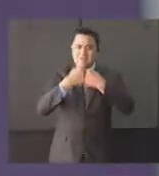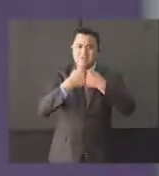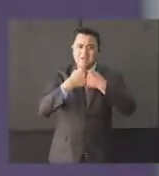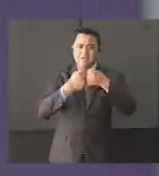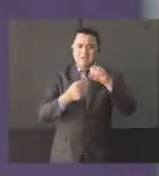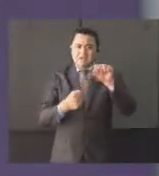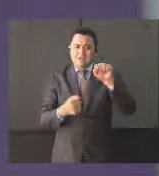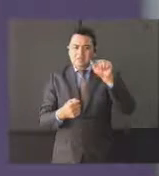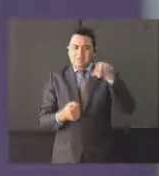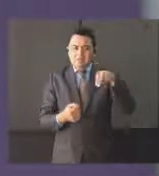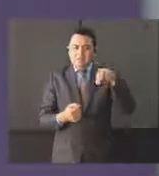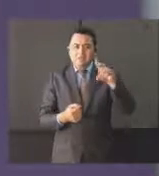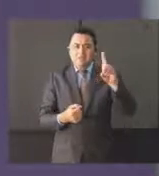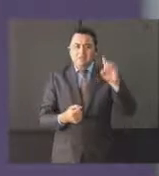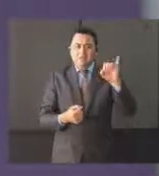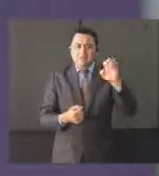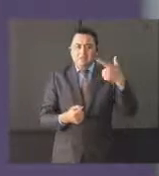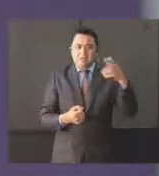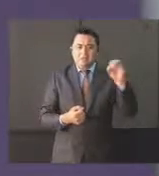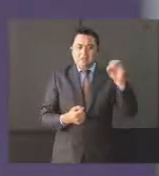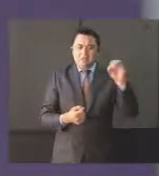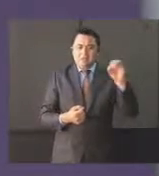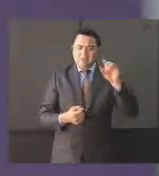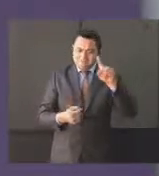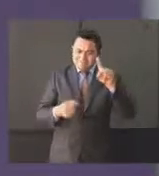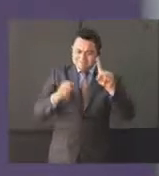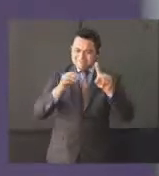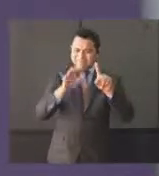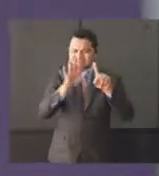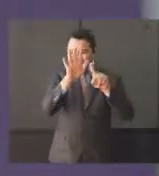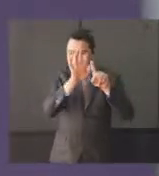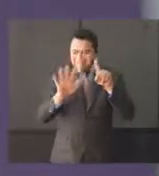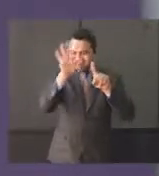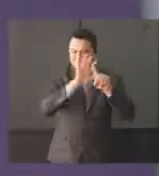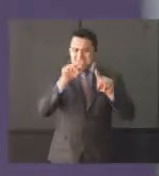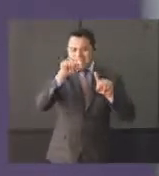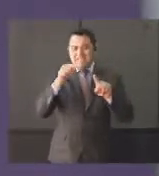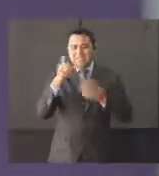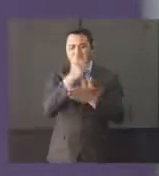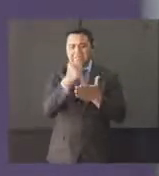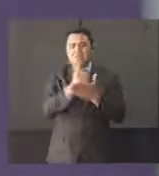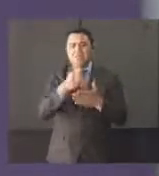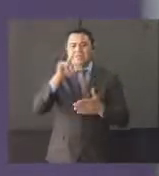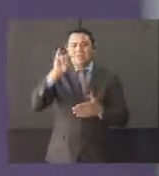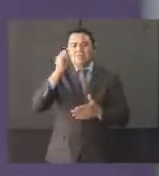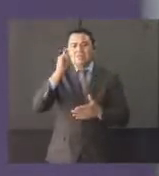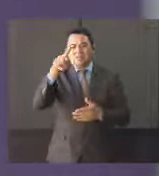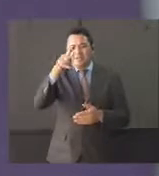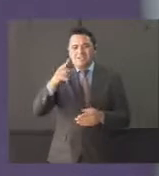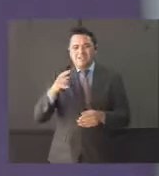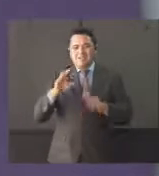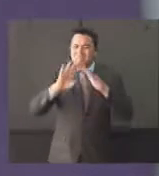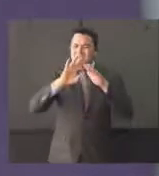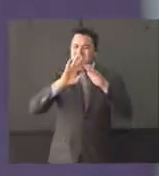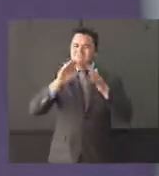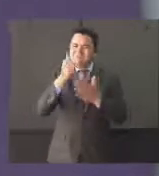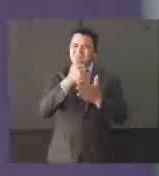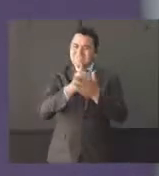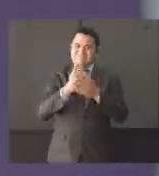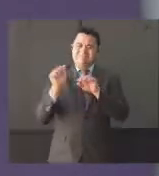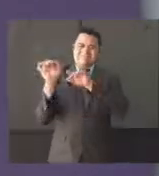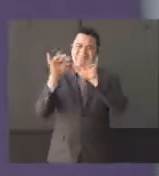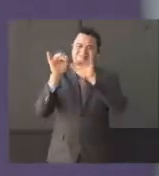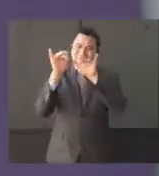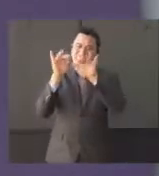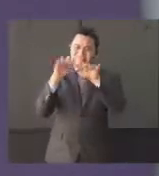are at the border with San Diego. And historically, this has been a city of migrants. What